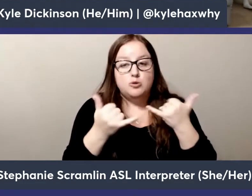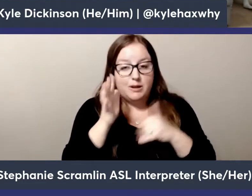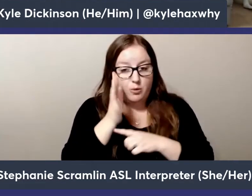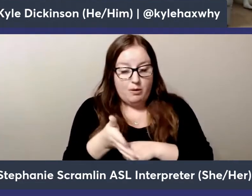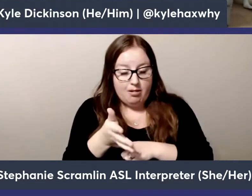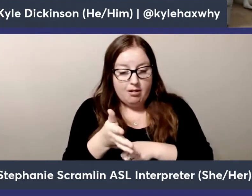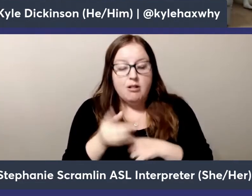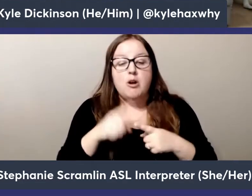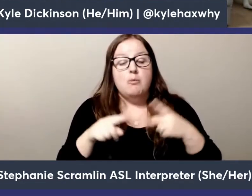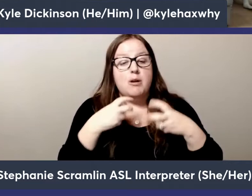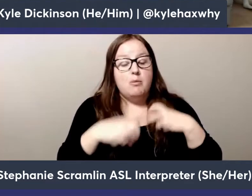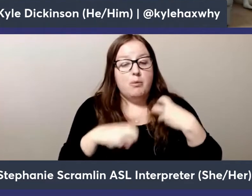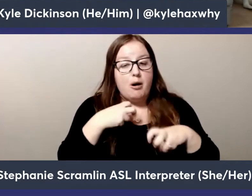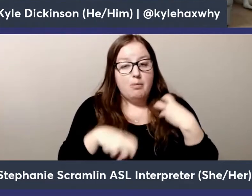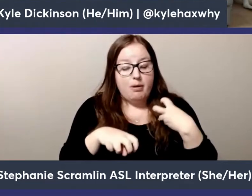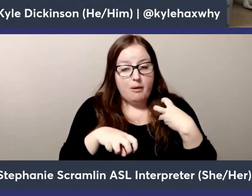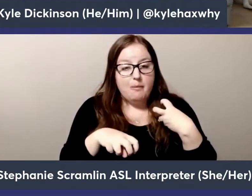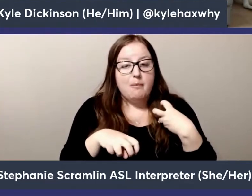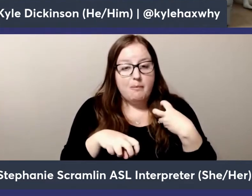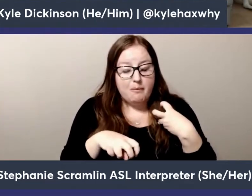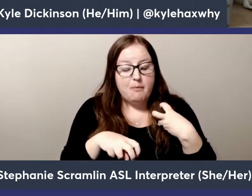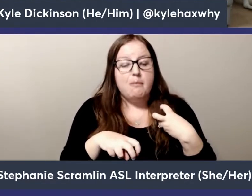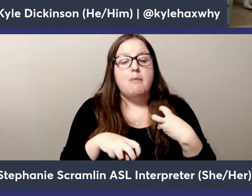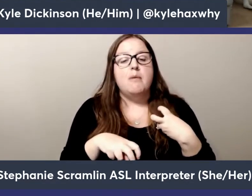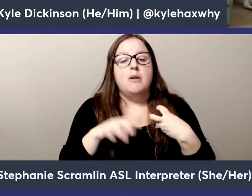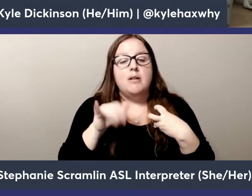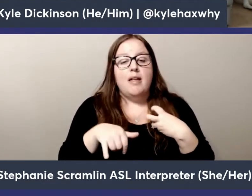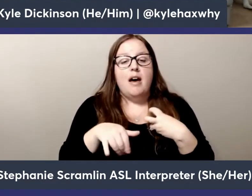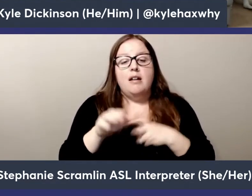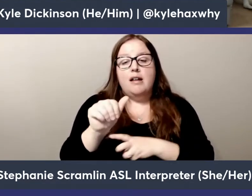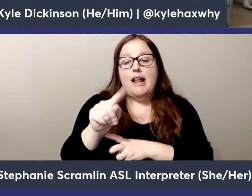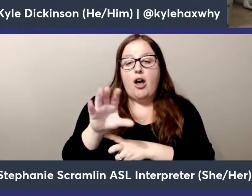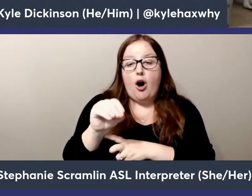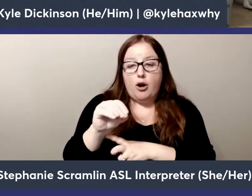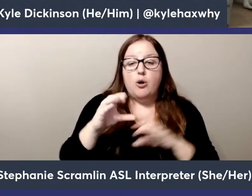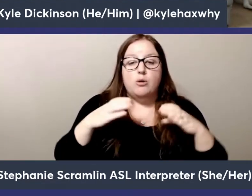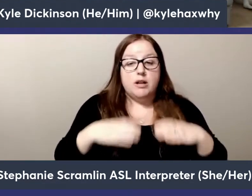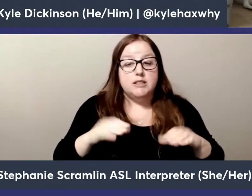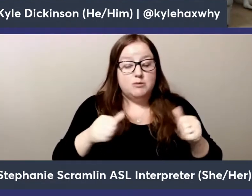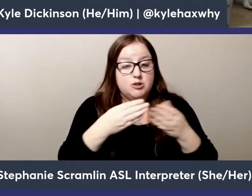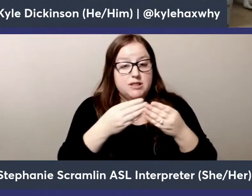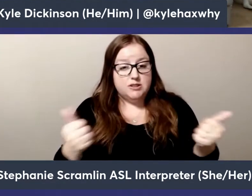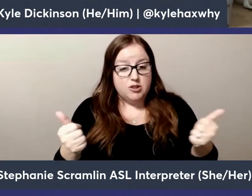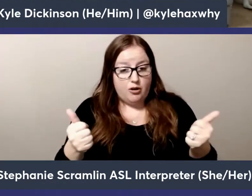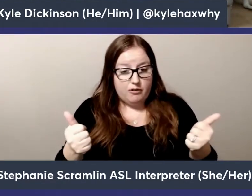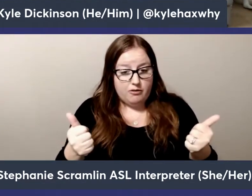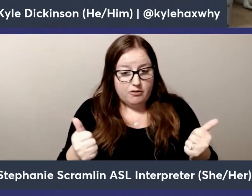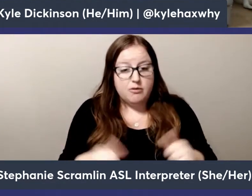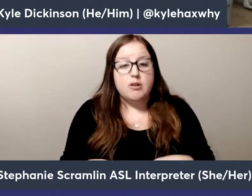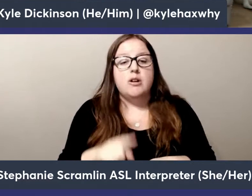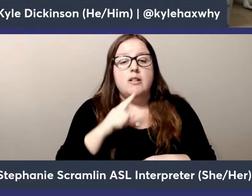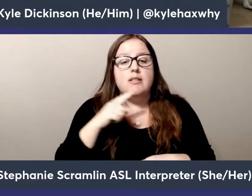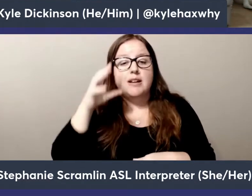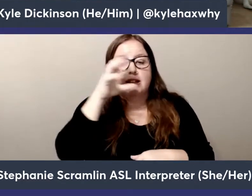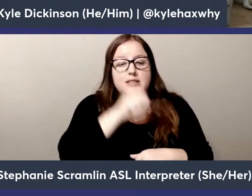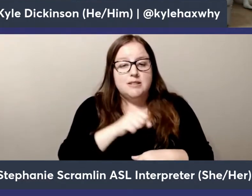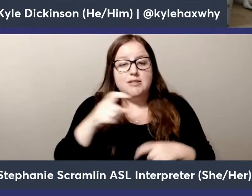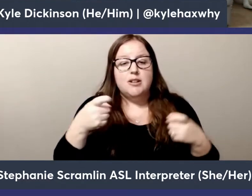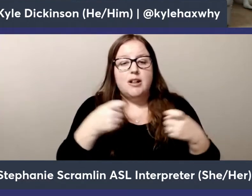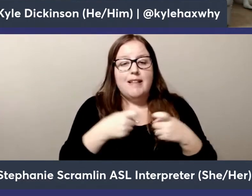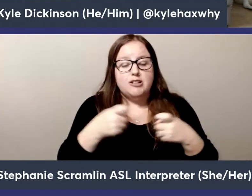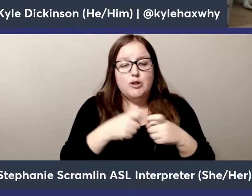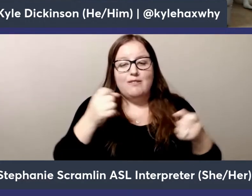a problem that automotive customers can solve for battery range estimation of their electric